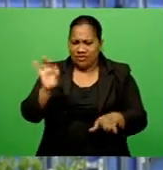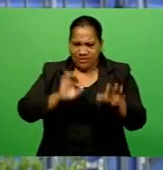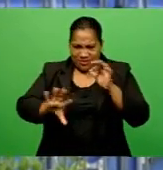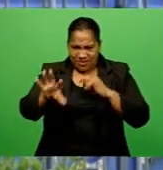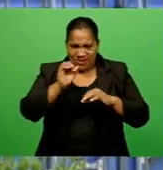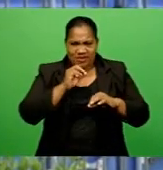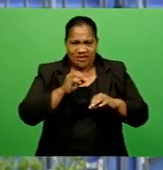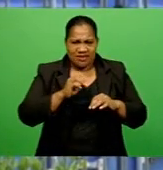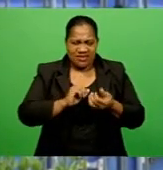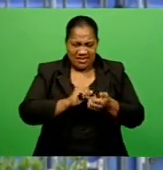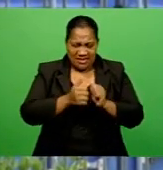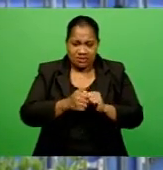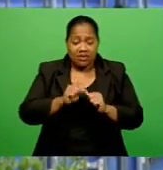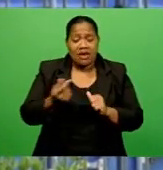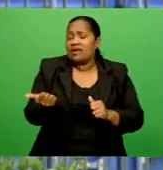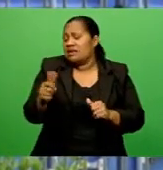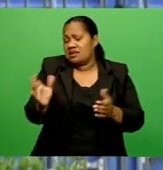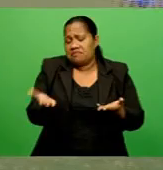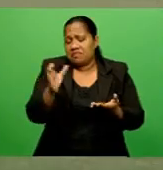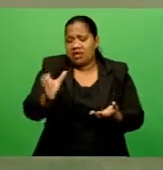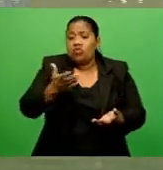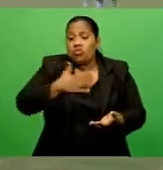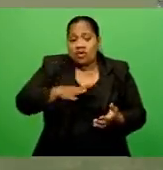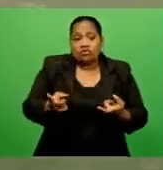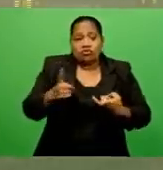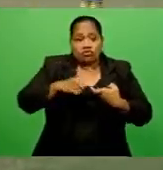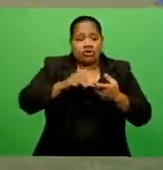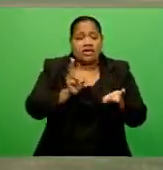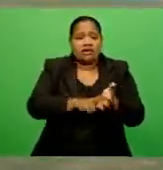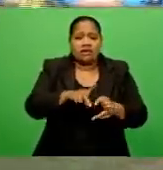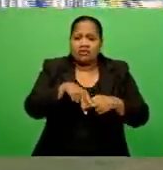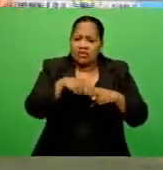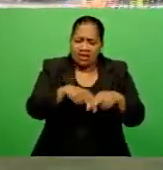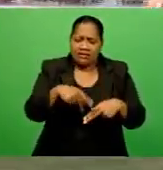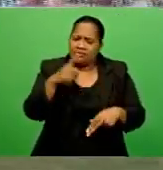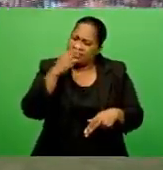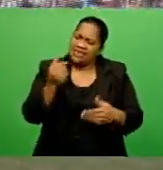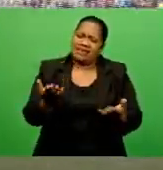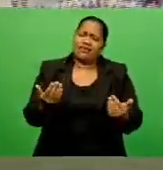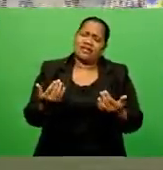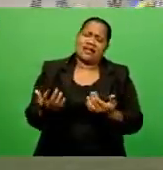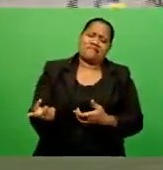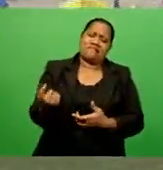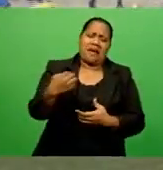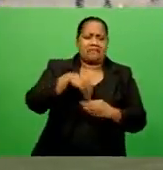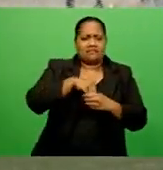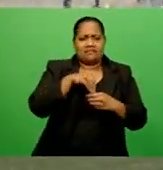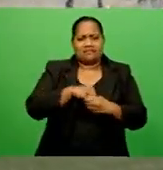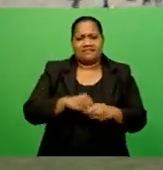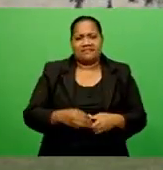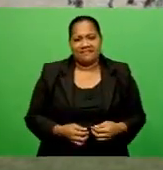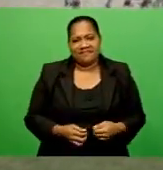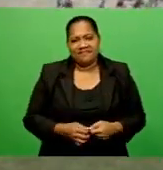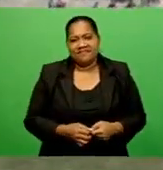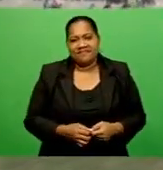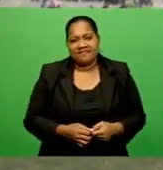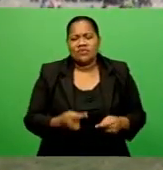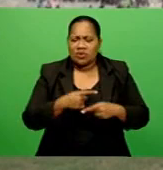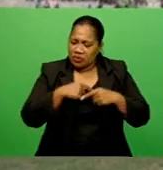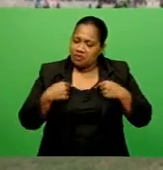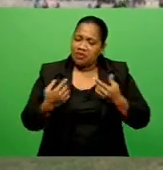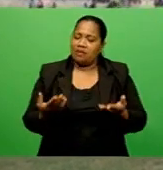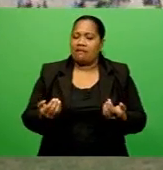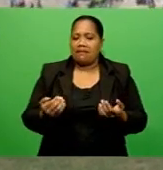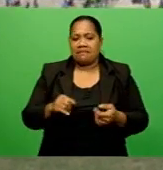player who is interested to join Nandronga in the Premier Division, we welcome them with open arms. Plus, we have our